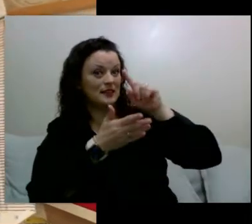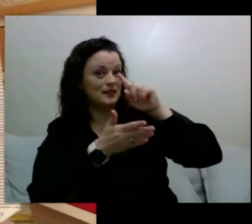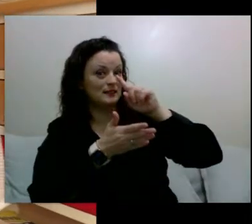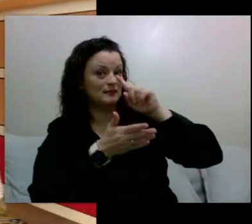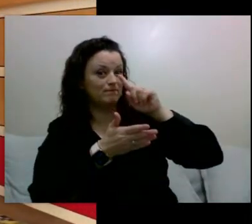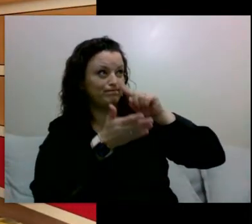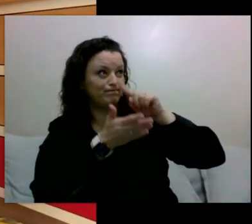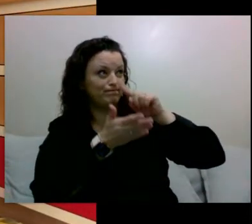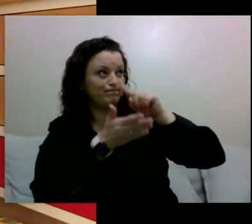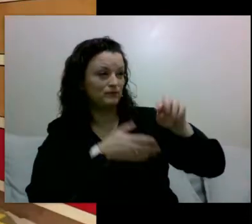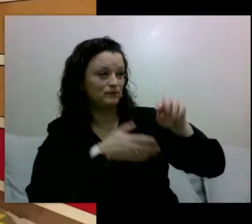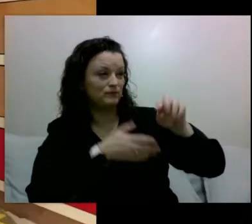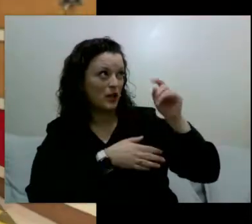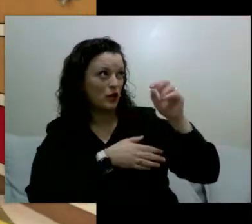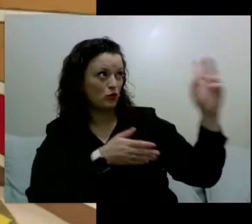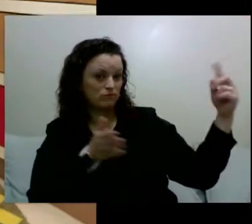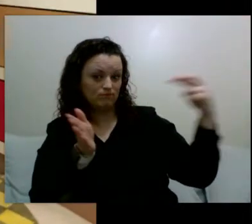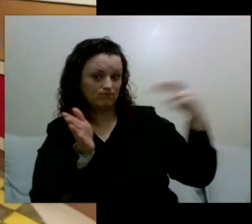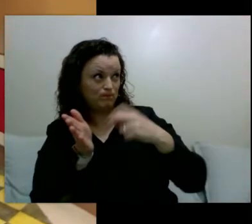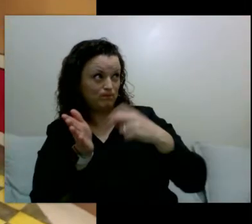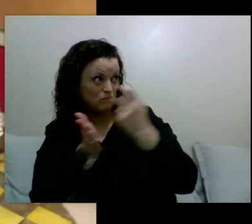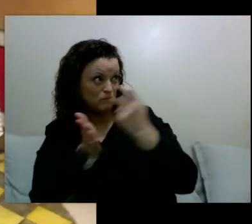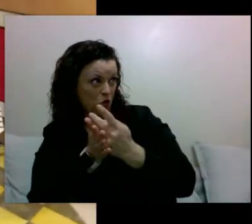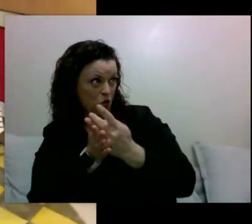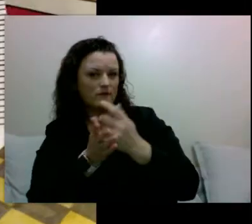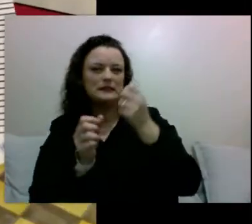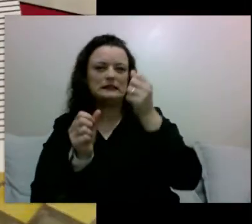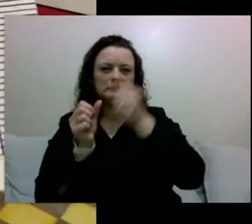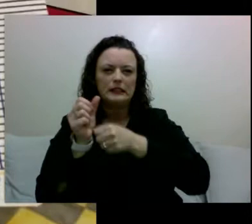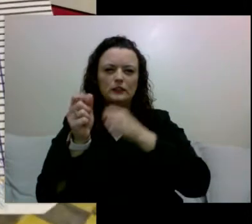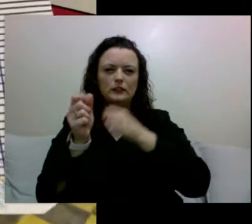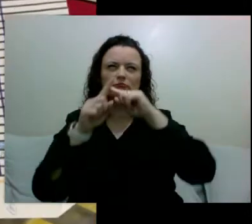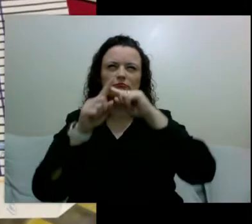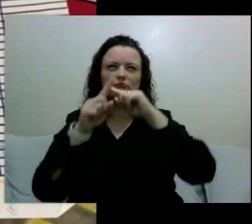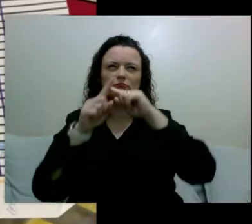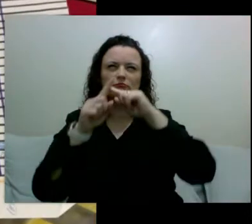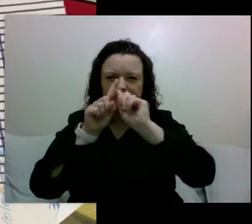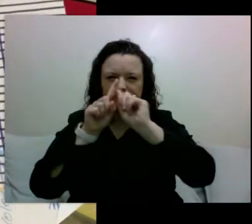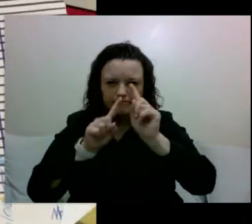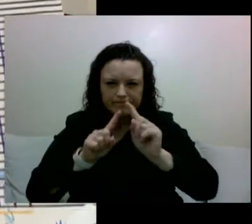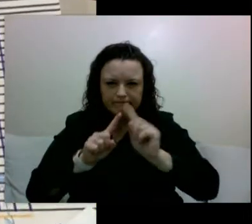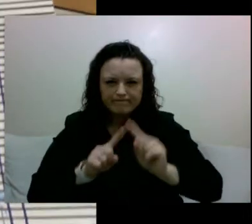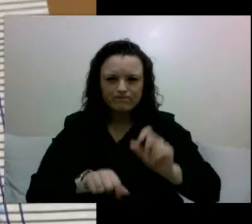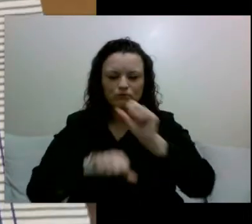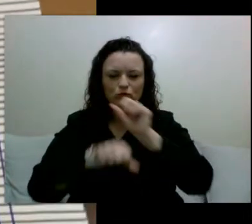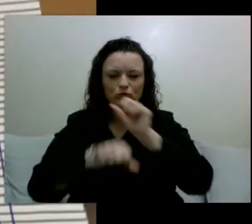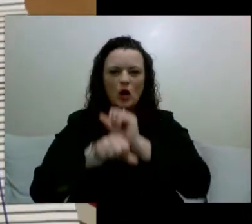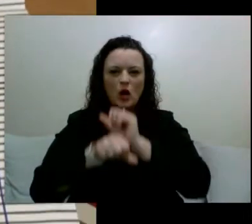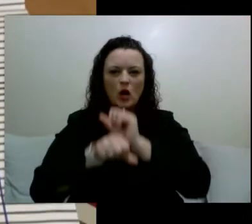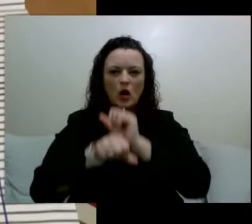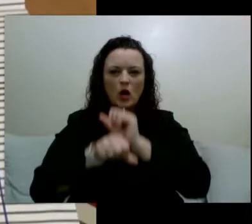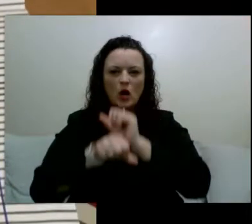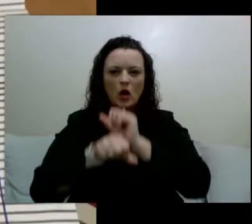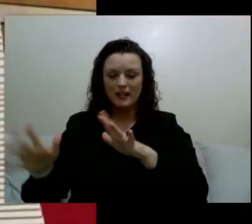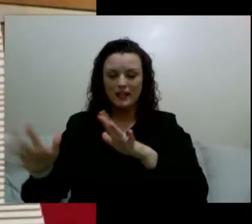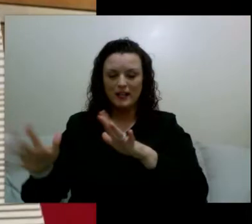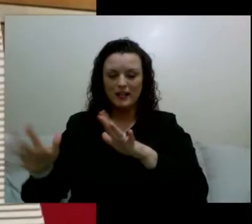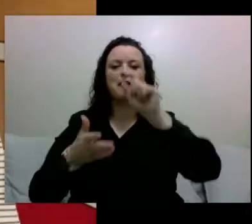different things. Every time I do one of these little things, I get to check off one of these